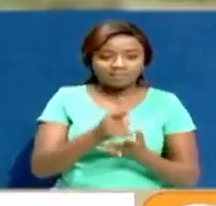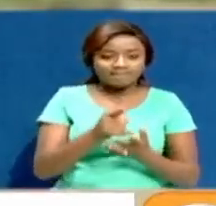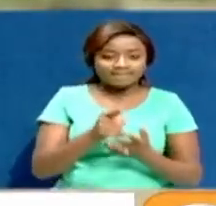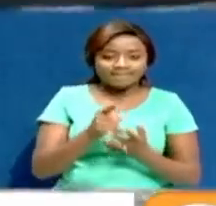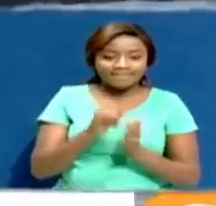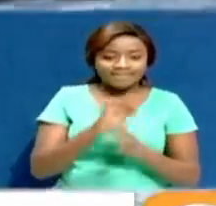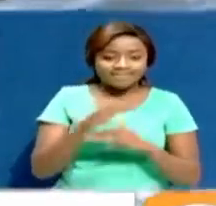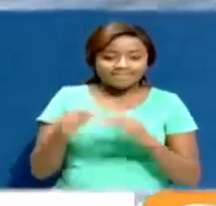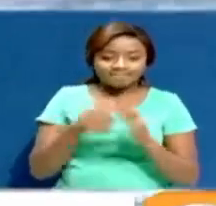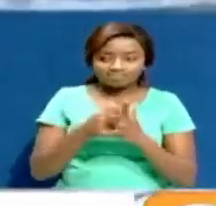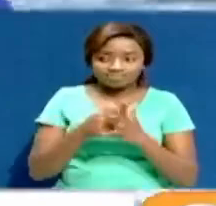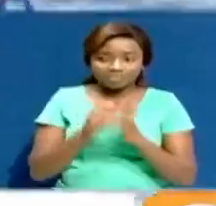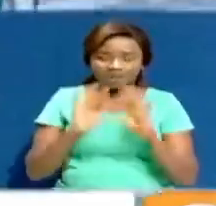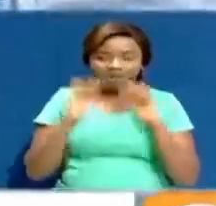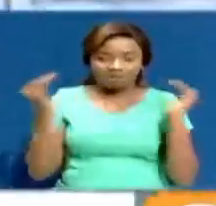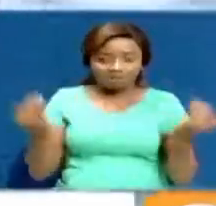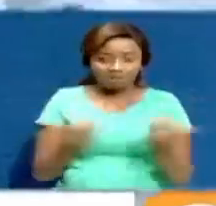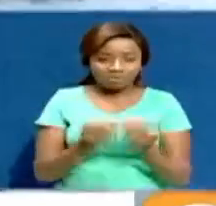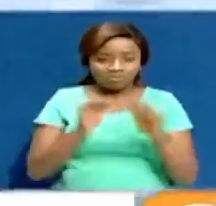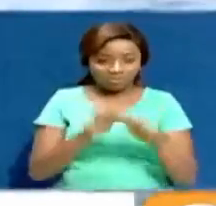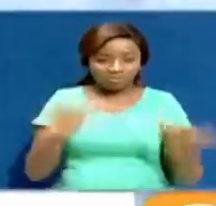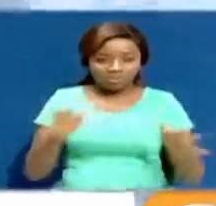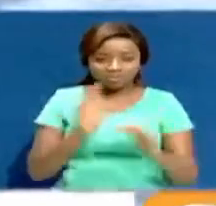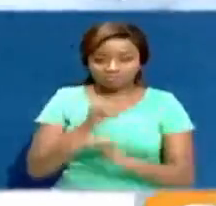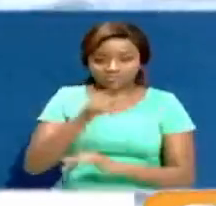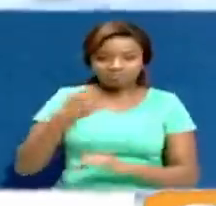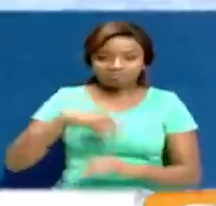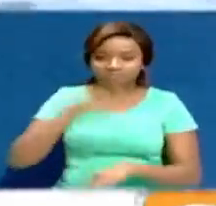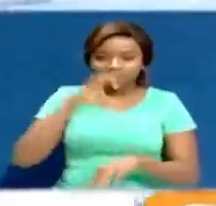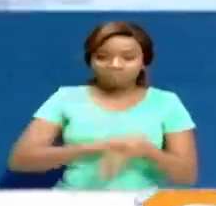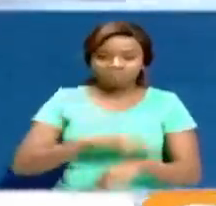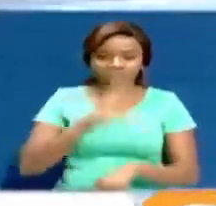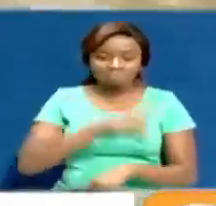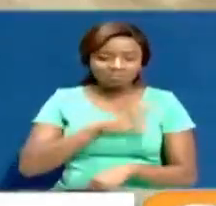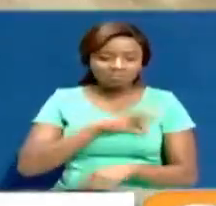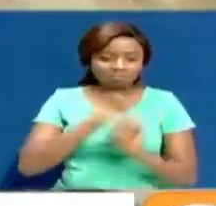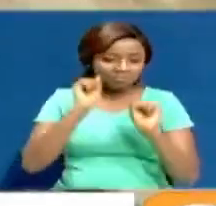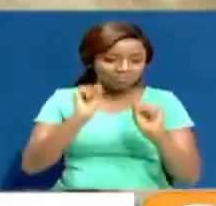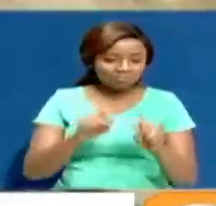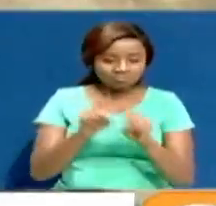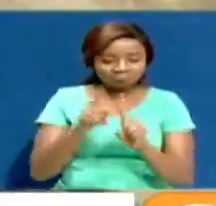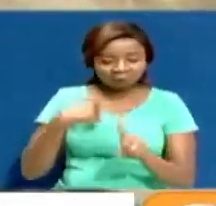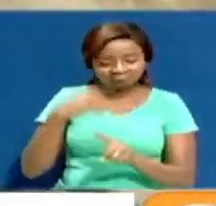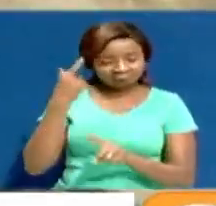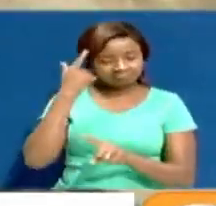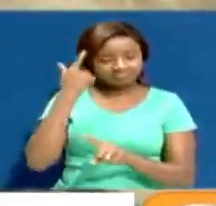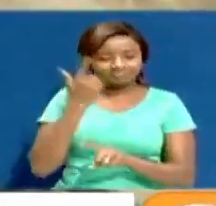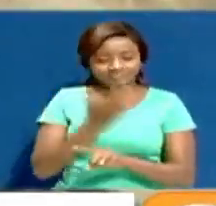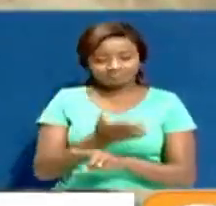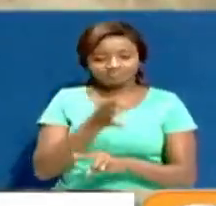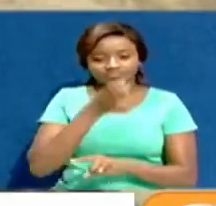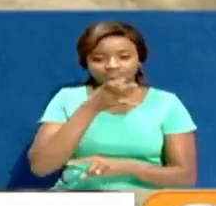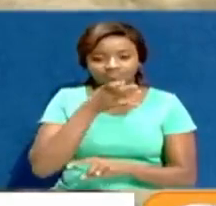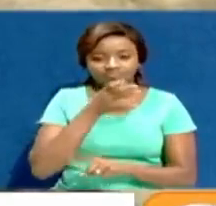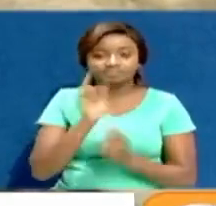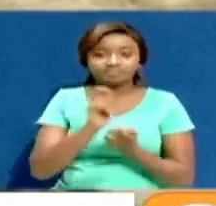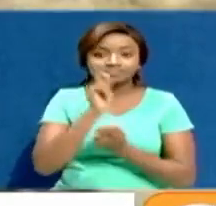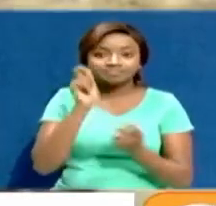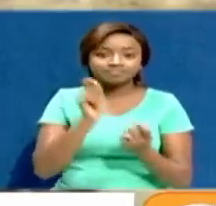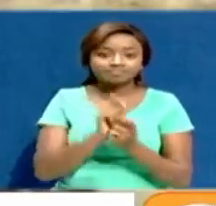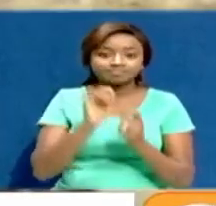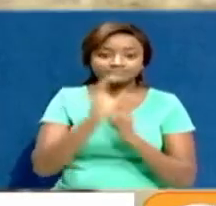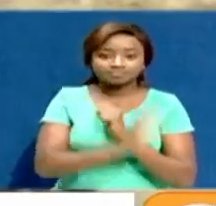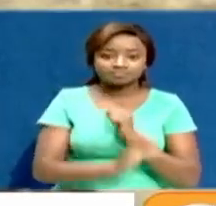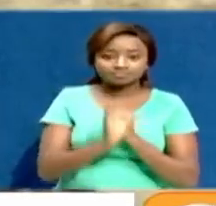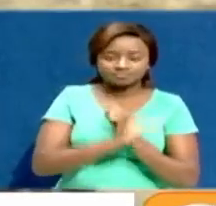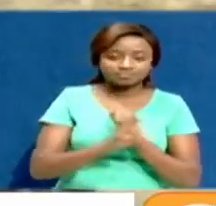global market. And where the benefits can really be shown clearly, we think, is on the water. Especially in